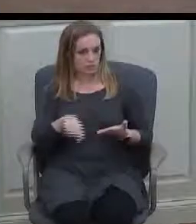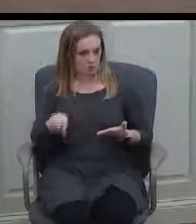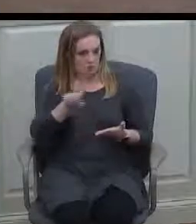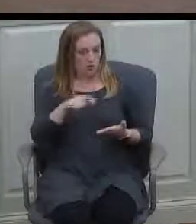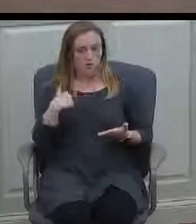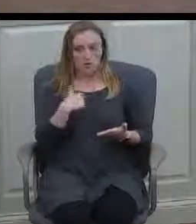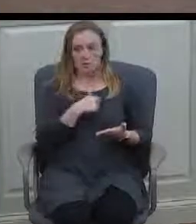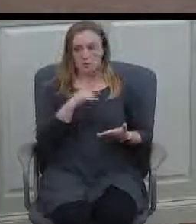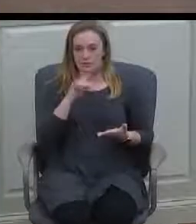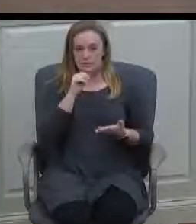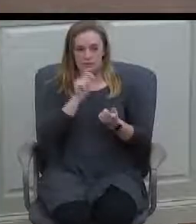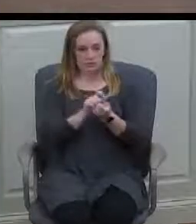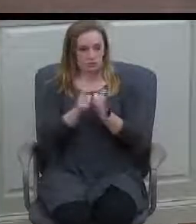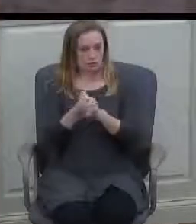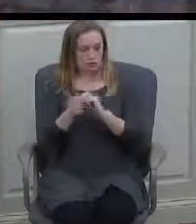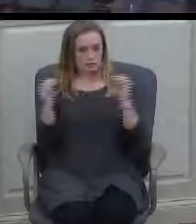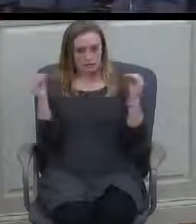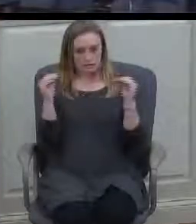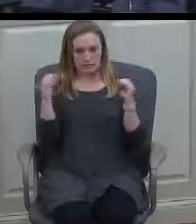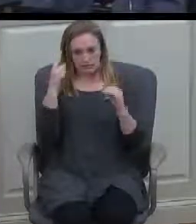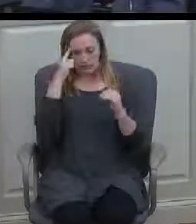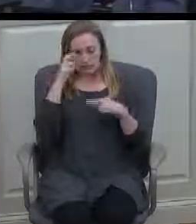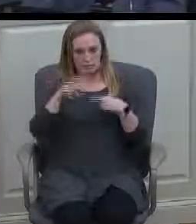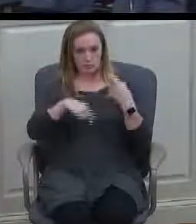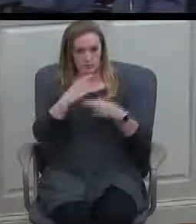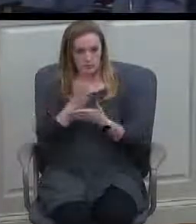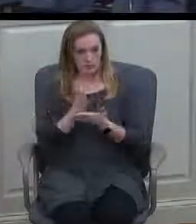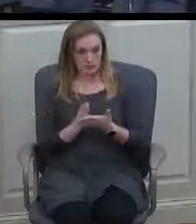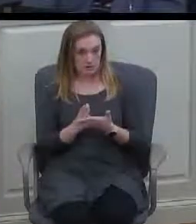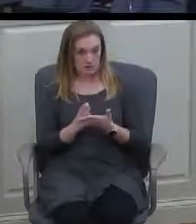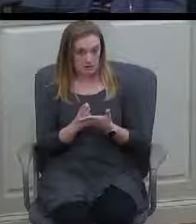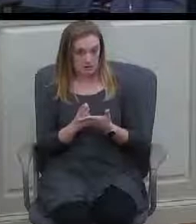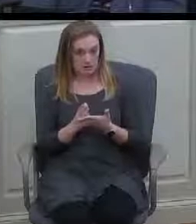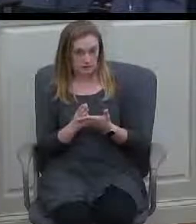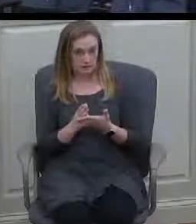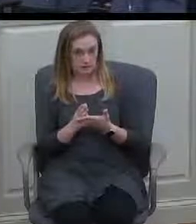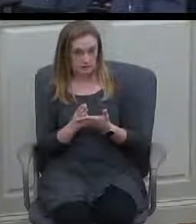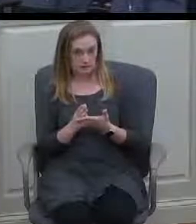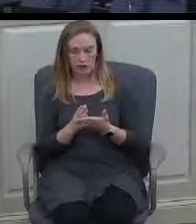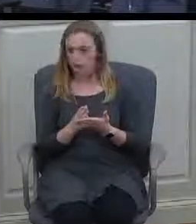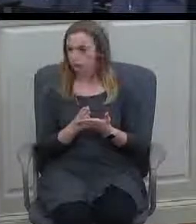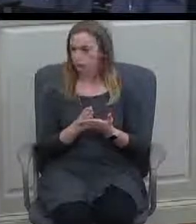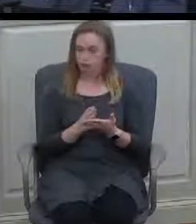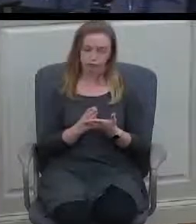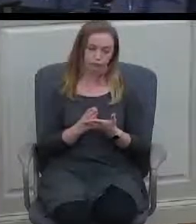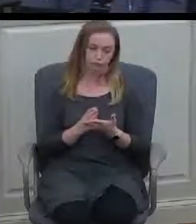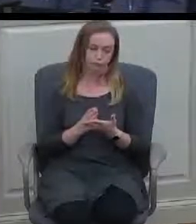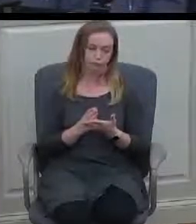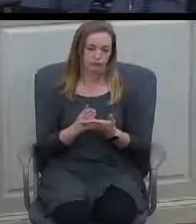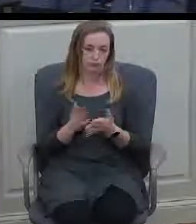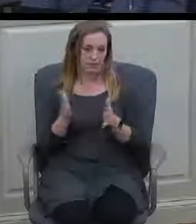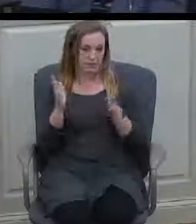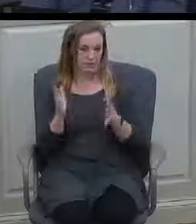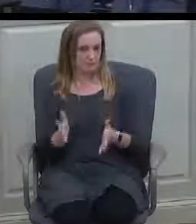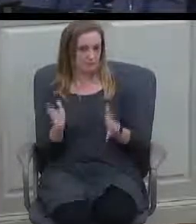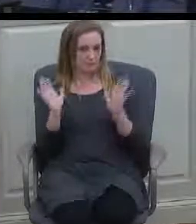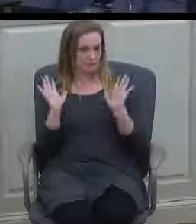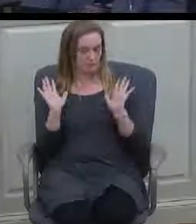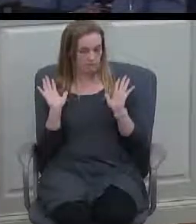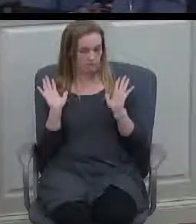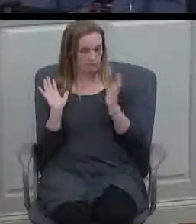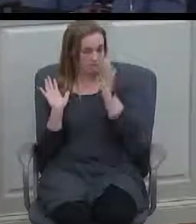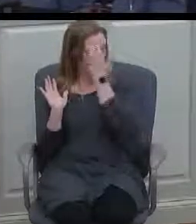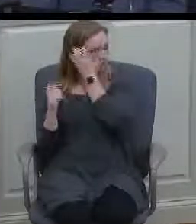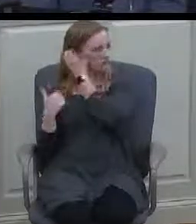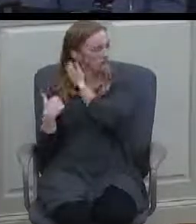we did not change anything for the recyclable part. No. We was always those rumors about recycling was going